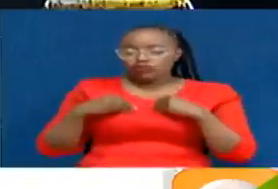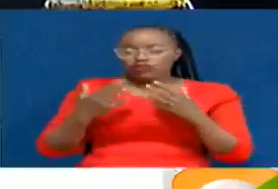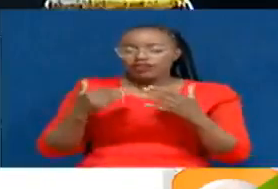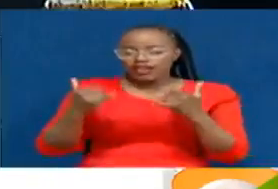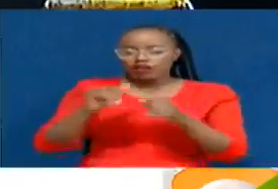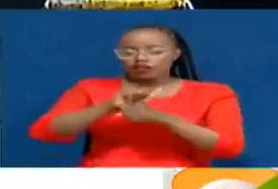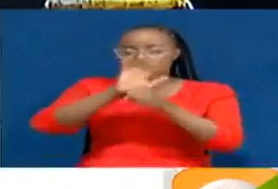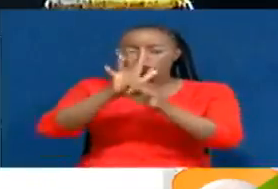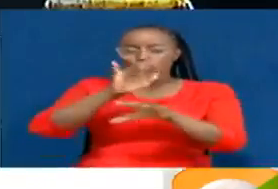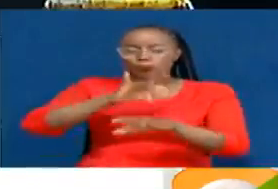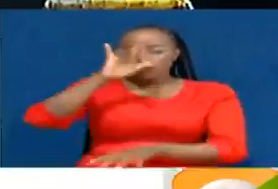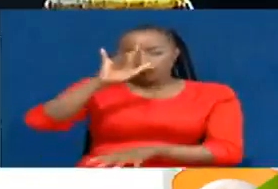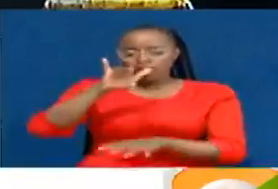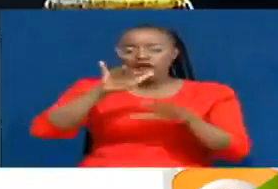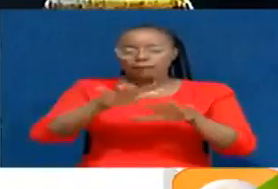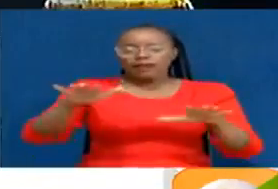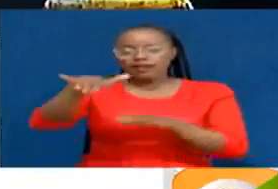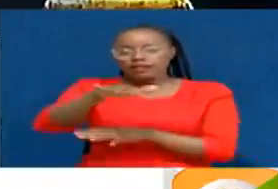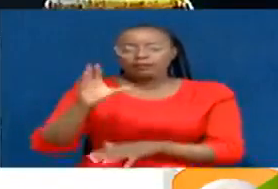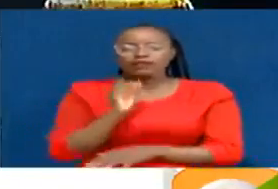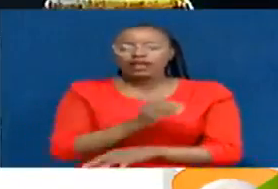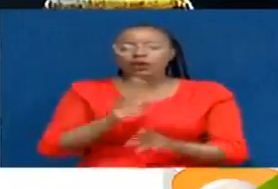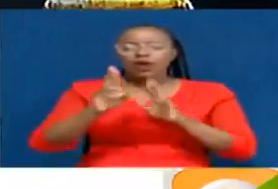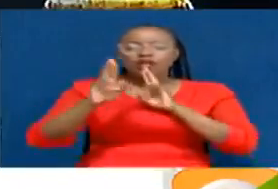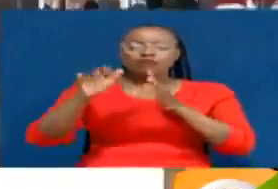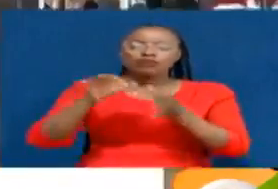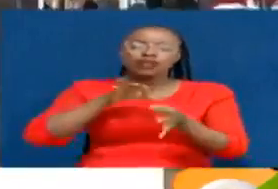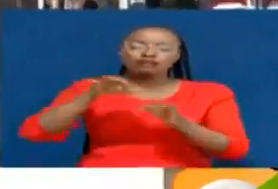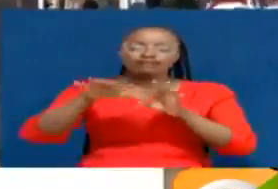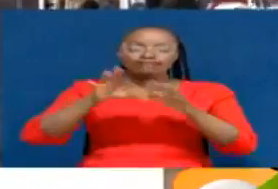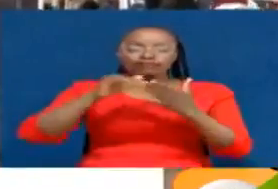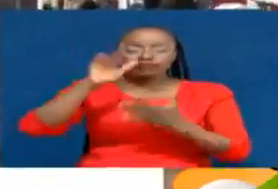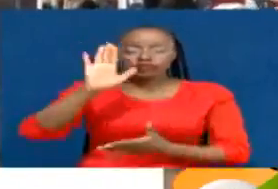COVID hit marketplace. Dennis Otieno reports.